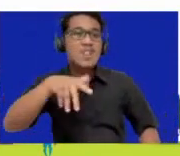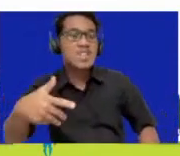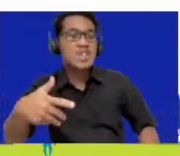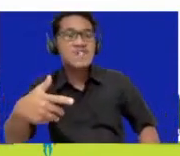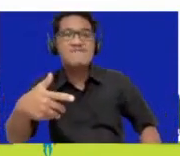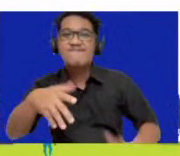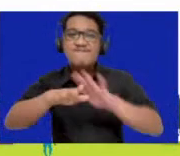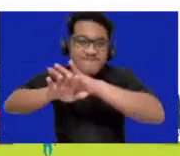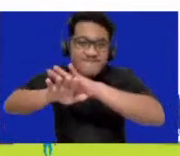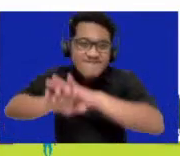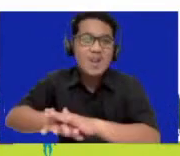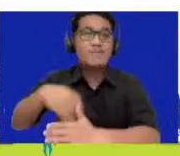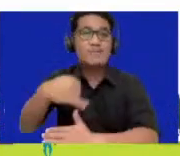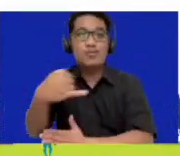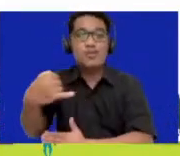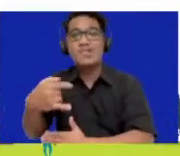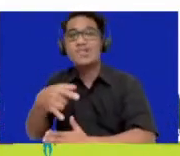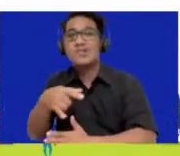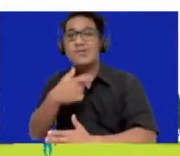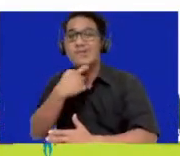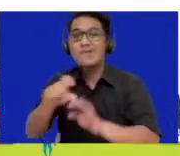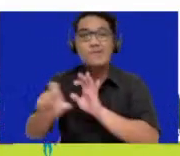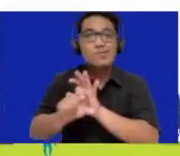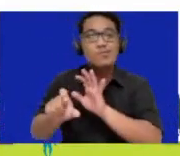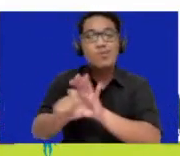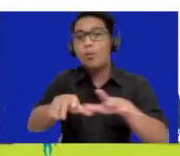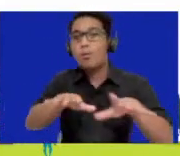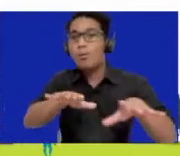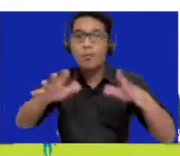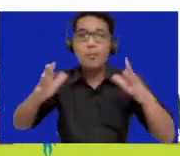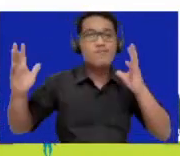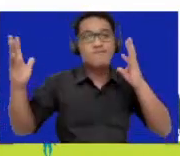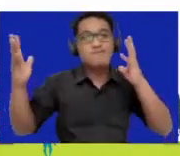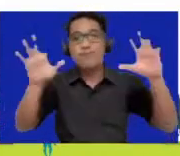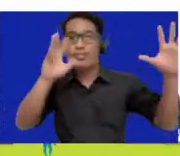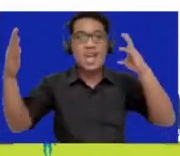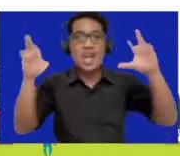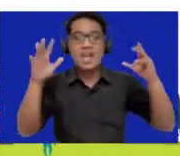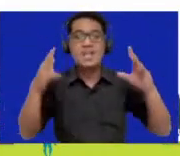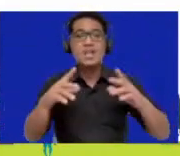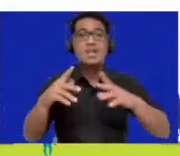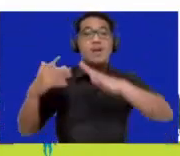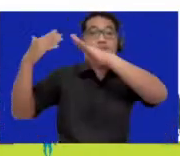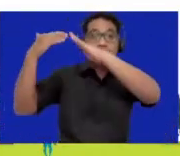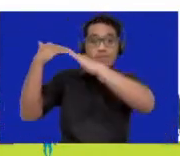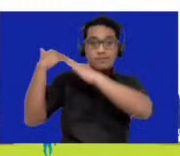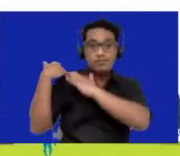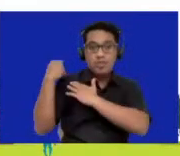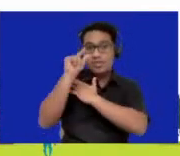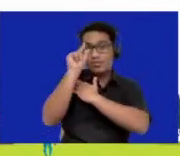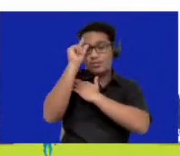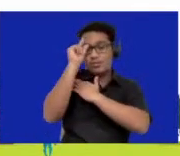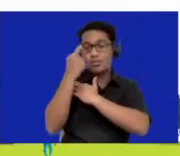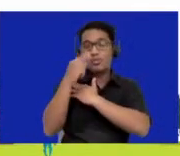factors responsible for these reduced fatalities and injuries are improved defensive measures,